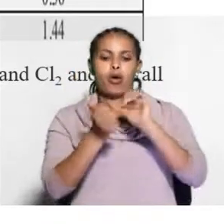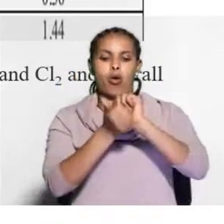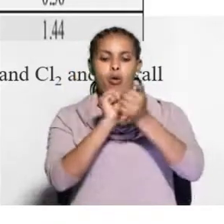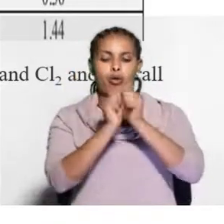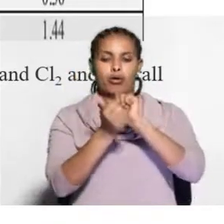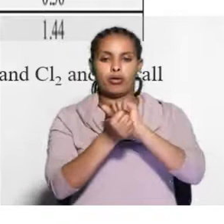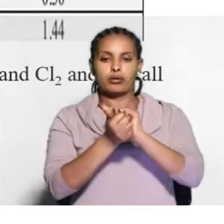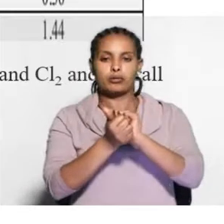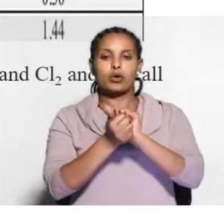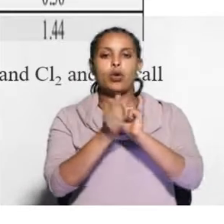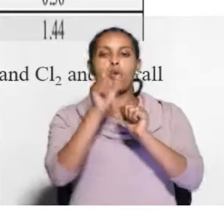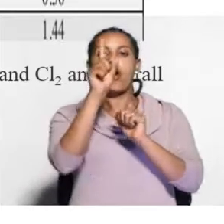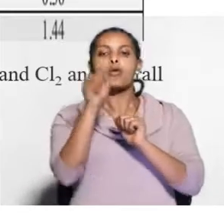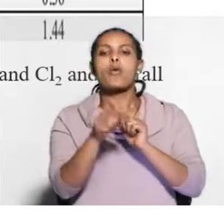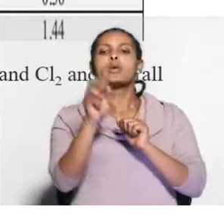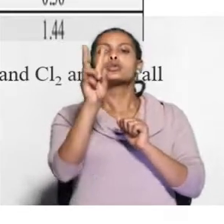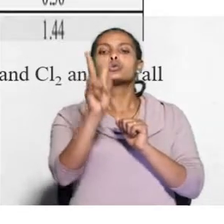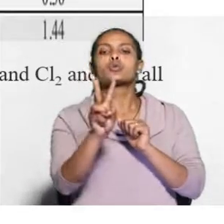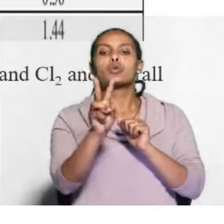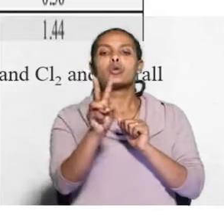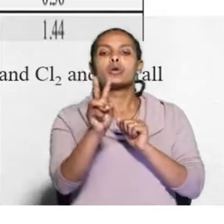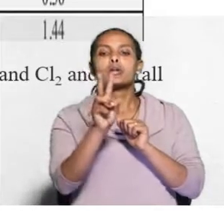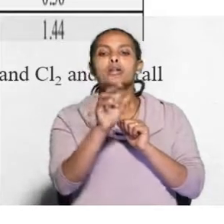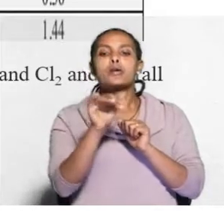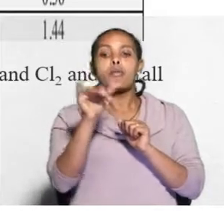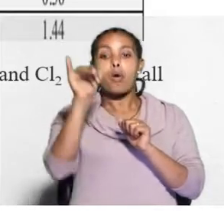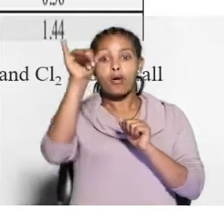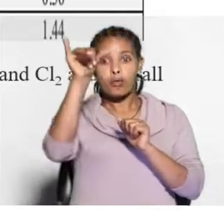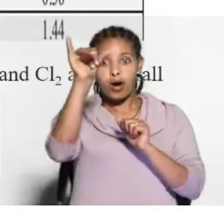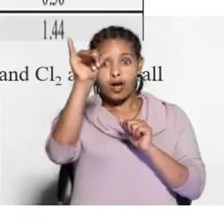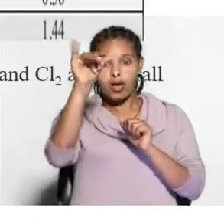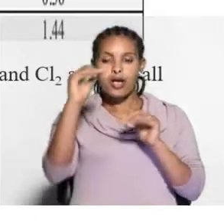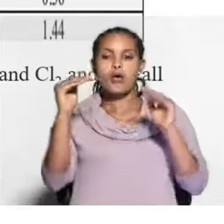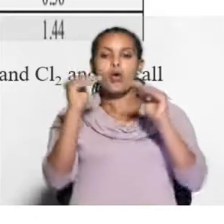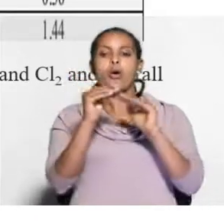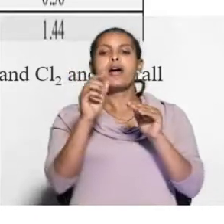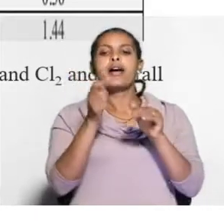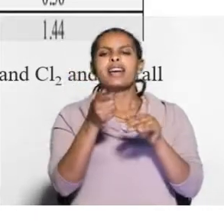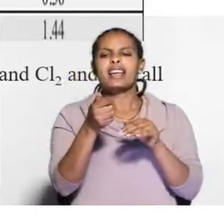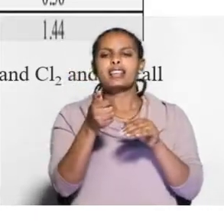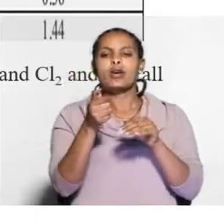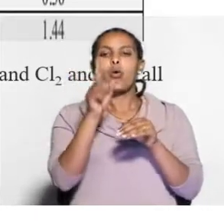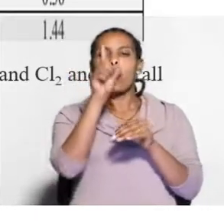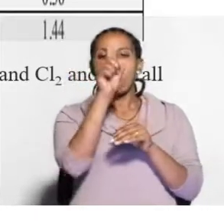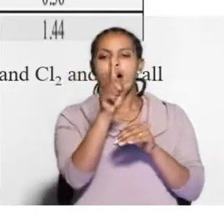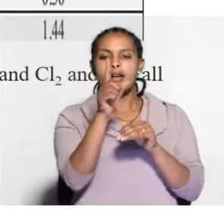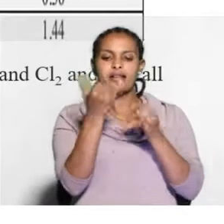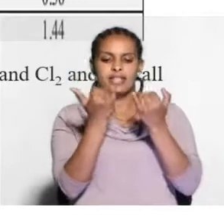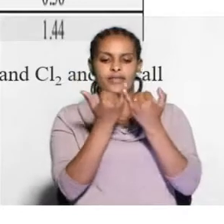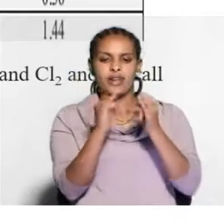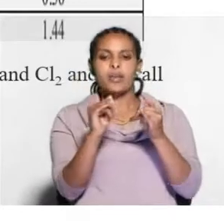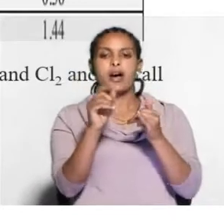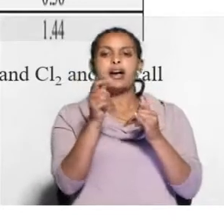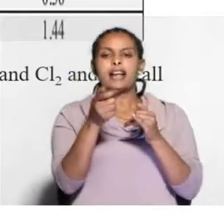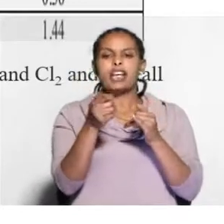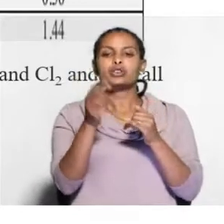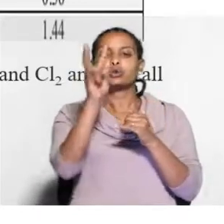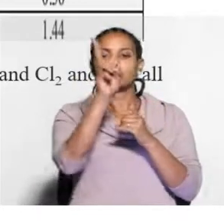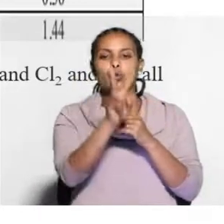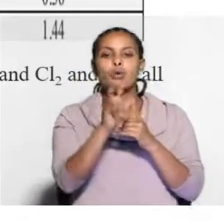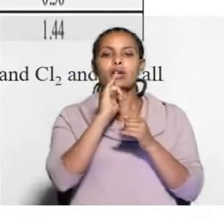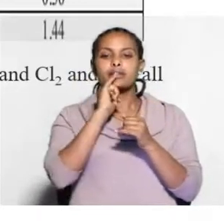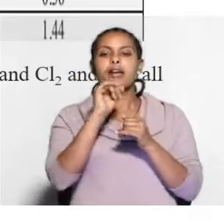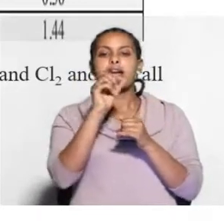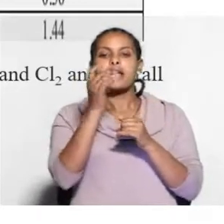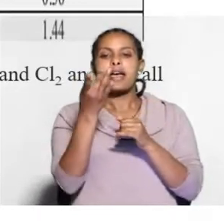y, 1 over 2 to the power y equal rate 1 divided by rate 2